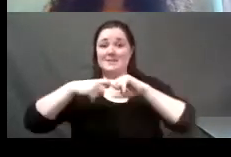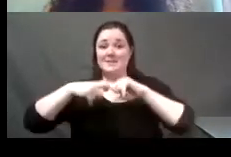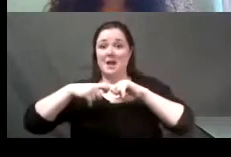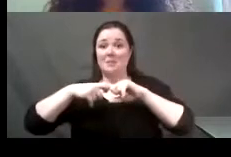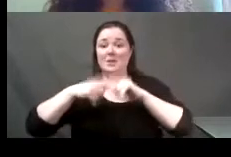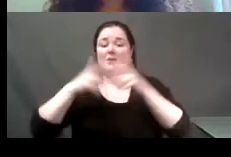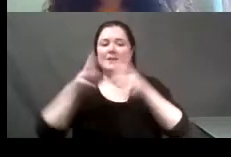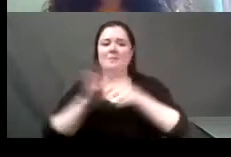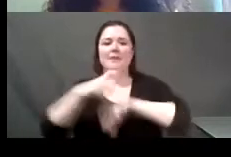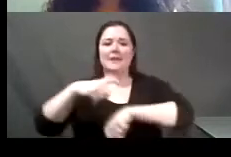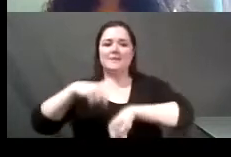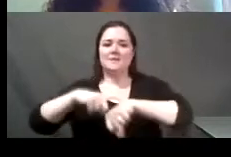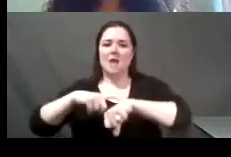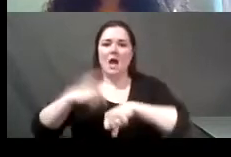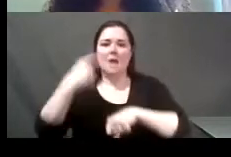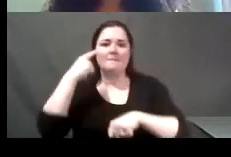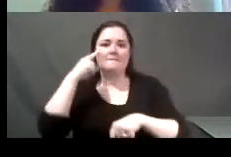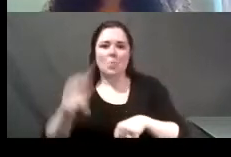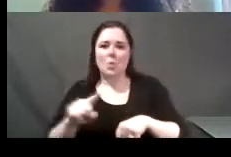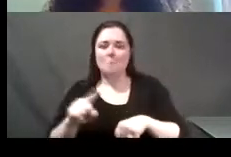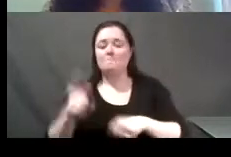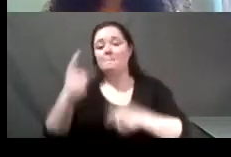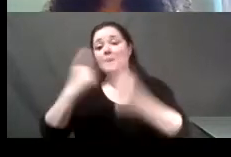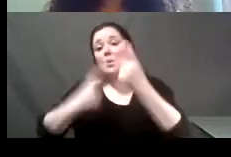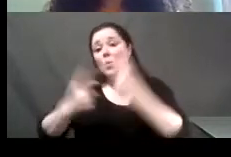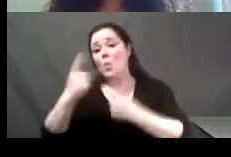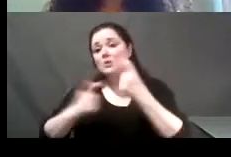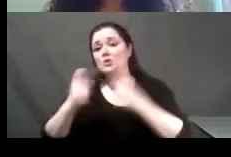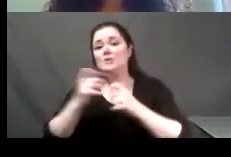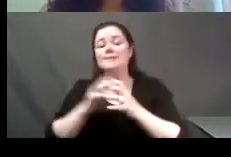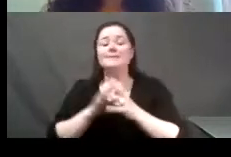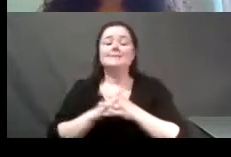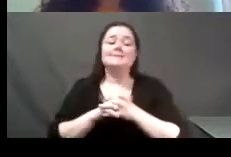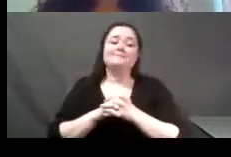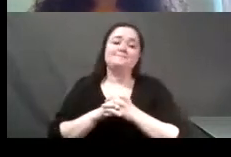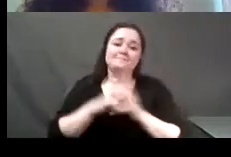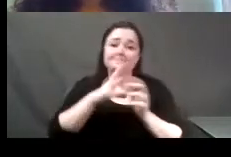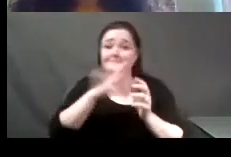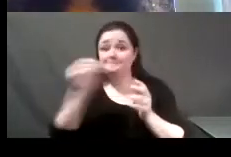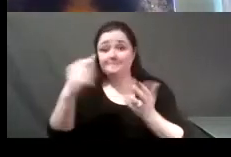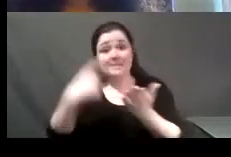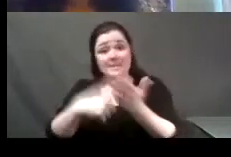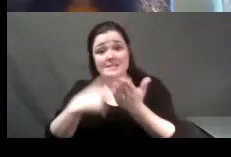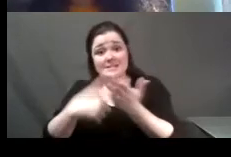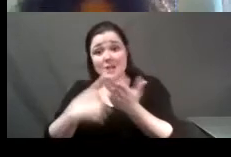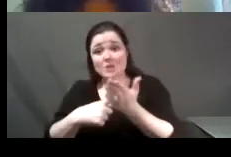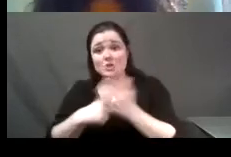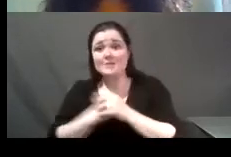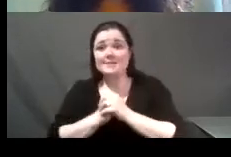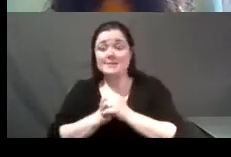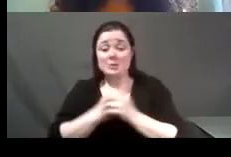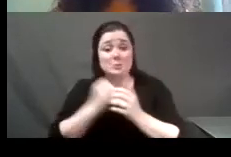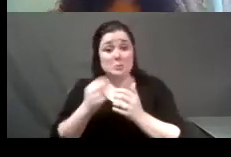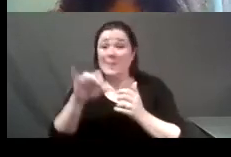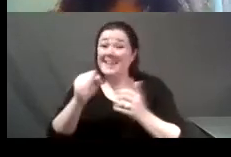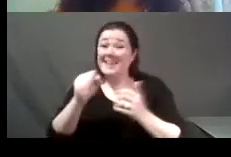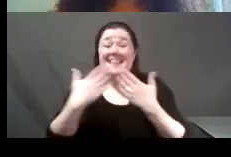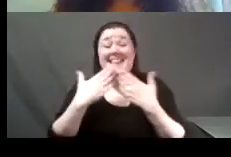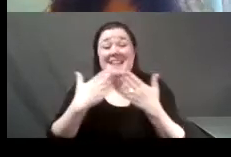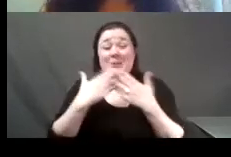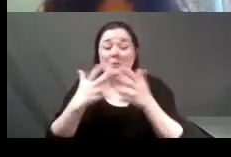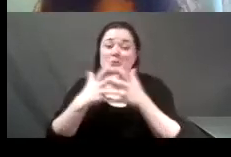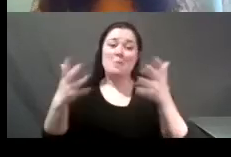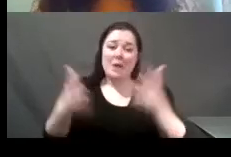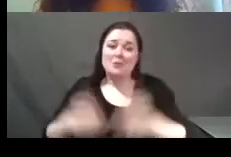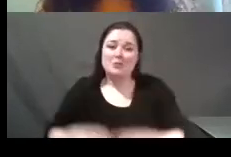of time for questions and discussions. So yeah, thank y'all so much.